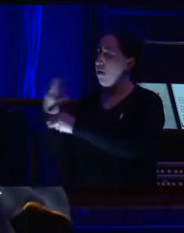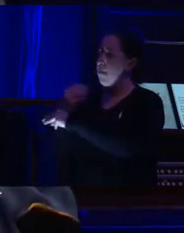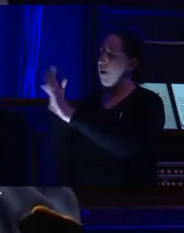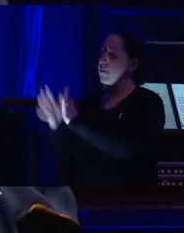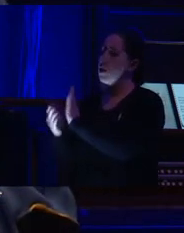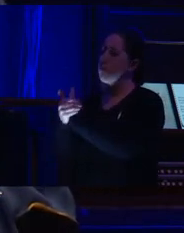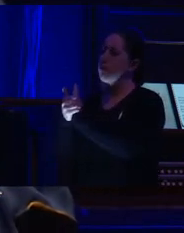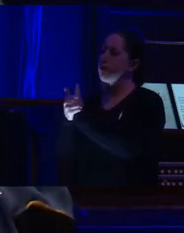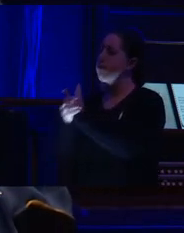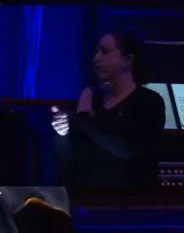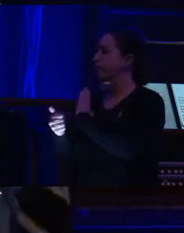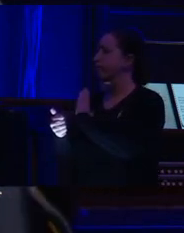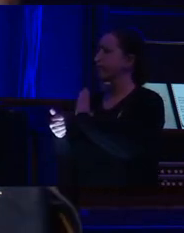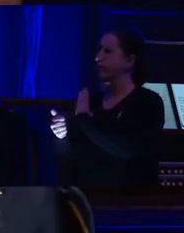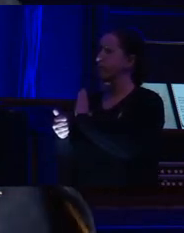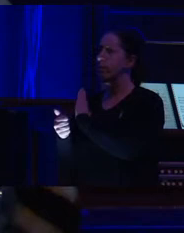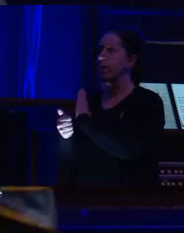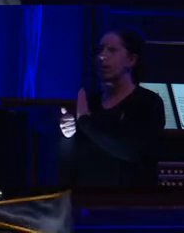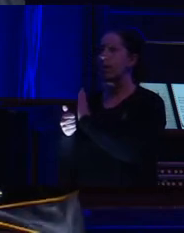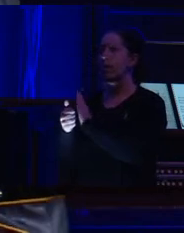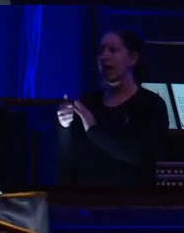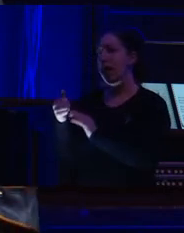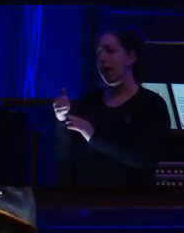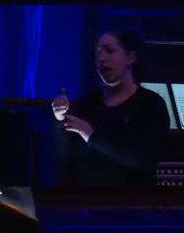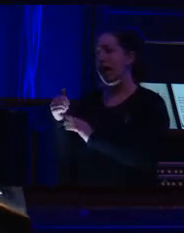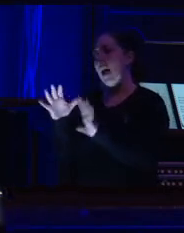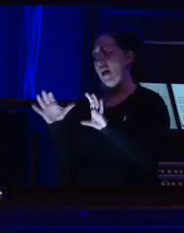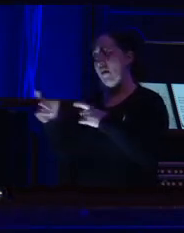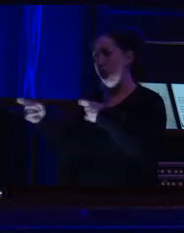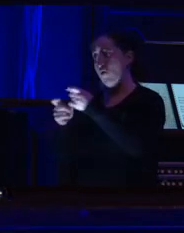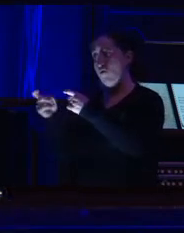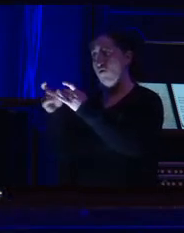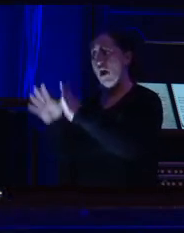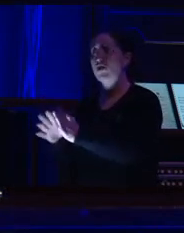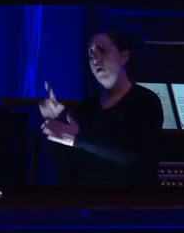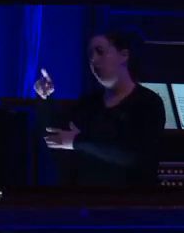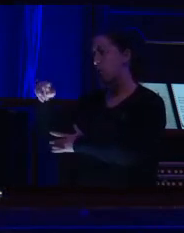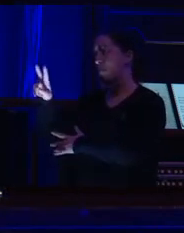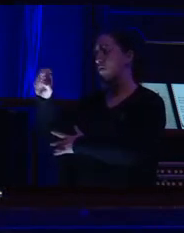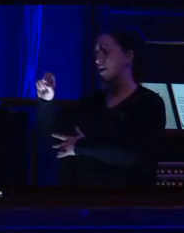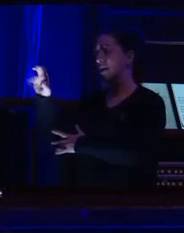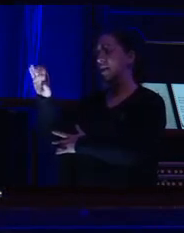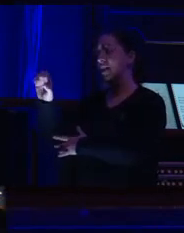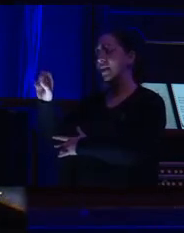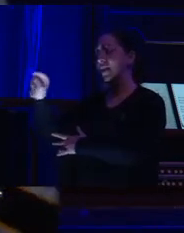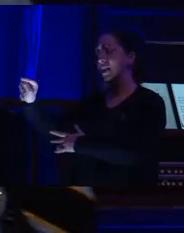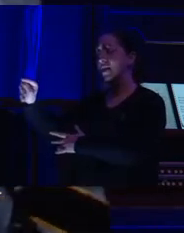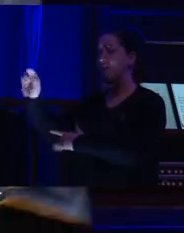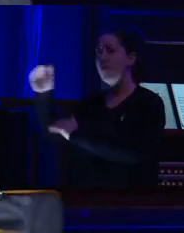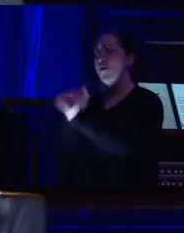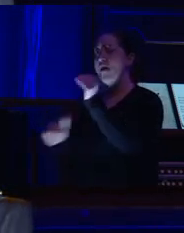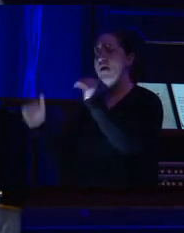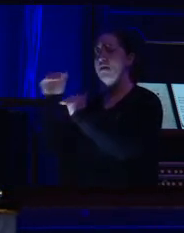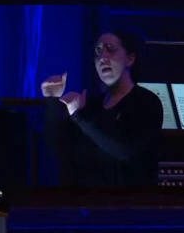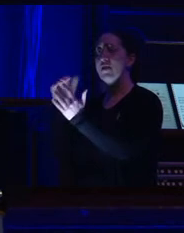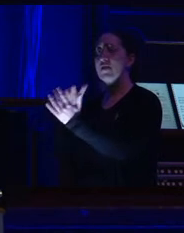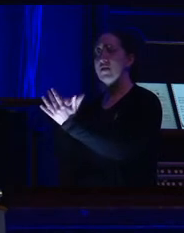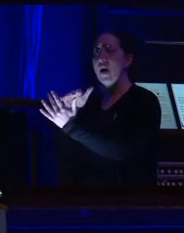Veille, and the then director of the Princeton Institute for Advanced Study, Robert